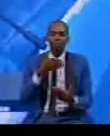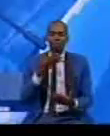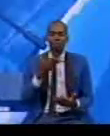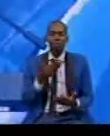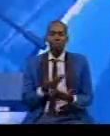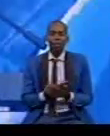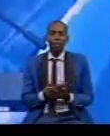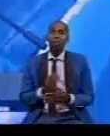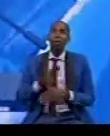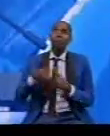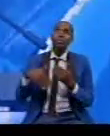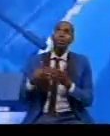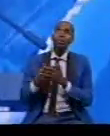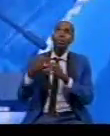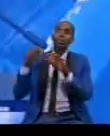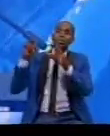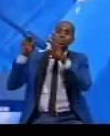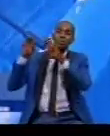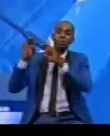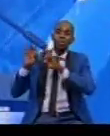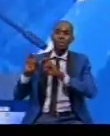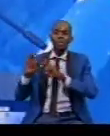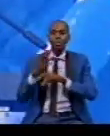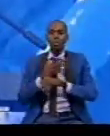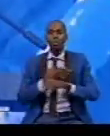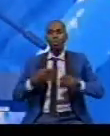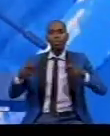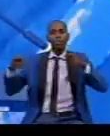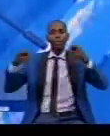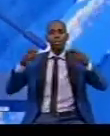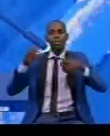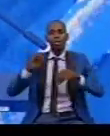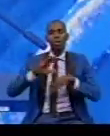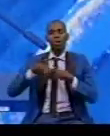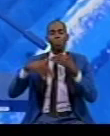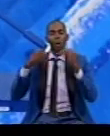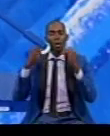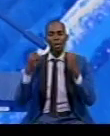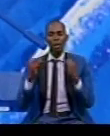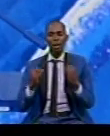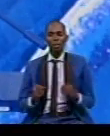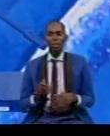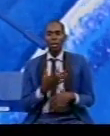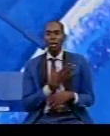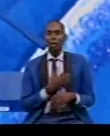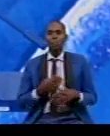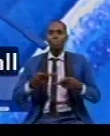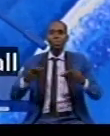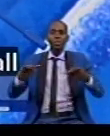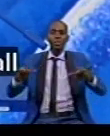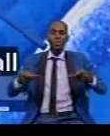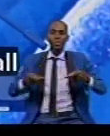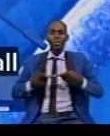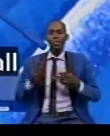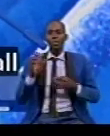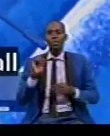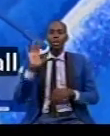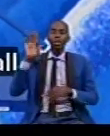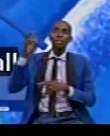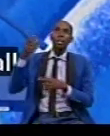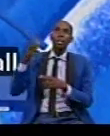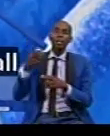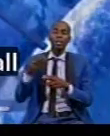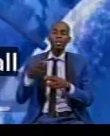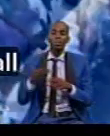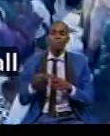name of the compassionate Christ. Deafness, dumbness, I command you, come out